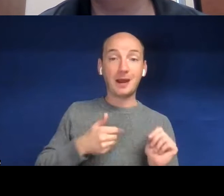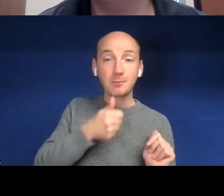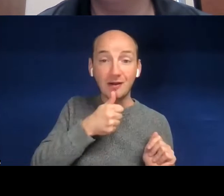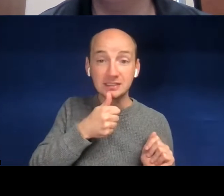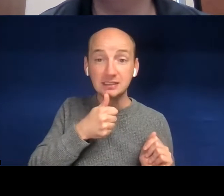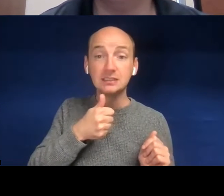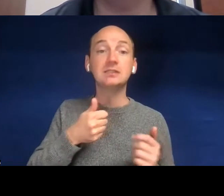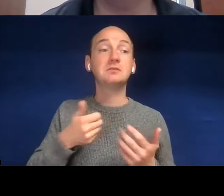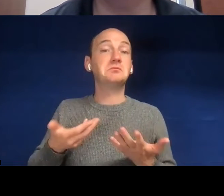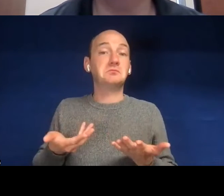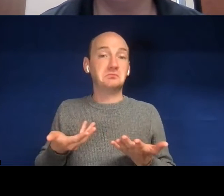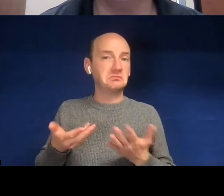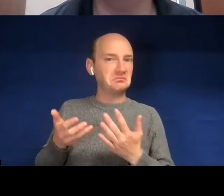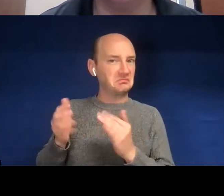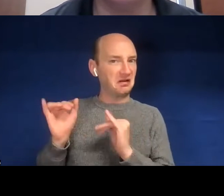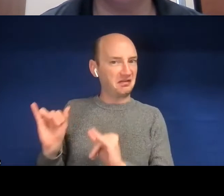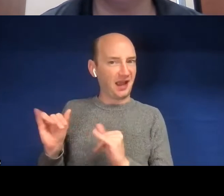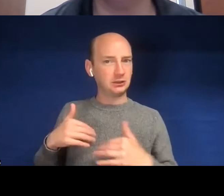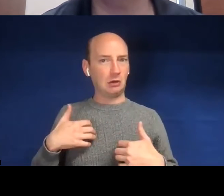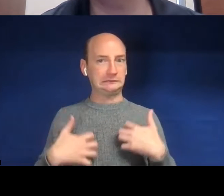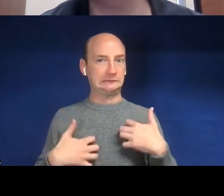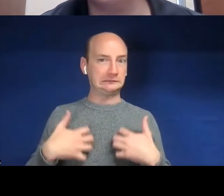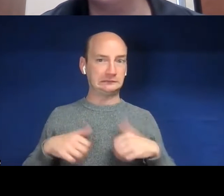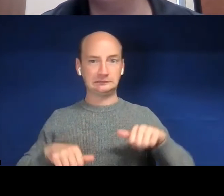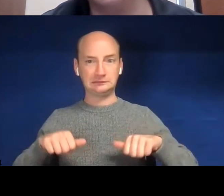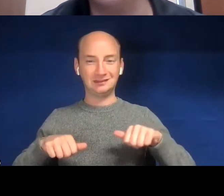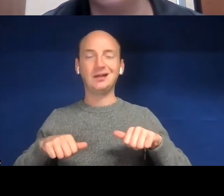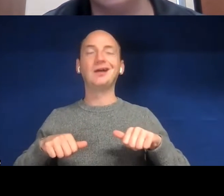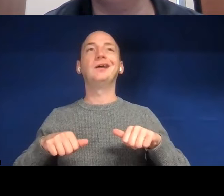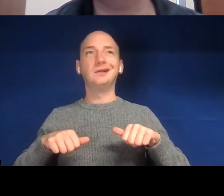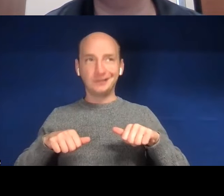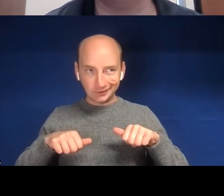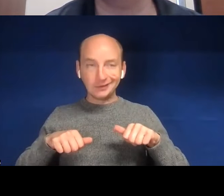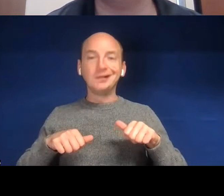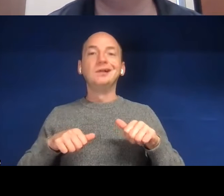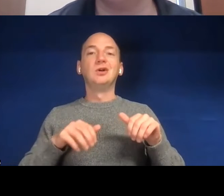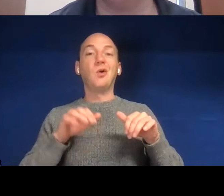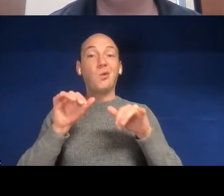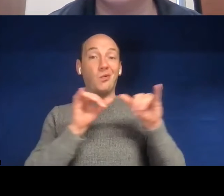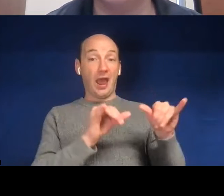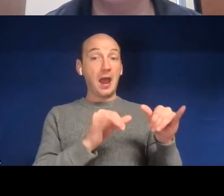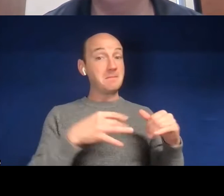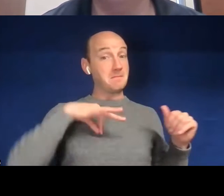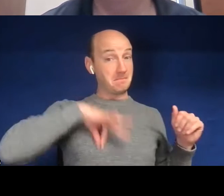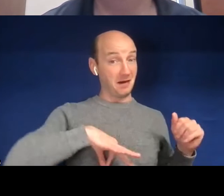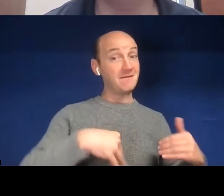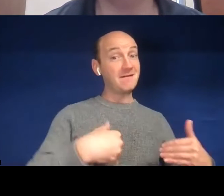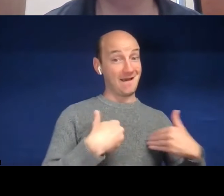privacy. And so when you think of this, we kind of steered away from video and wanted to look